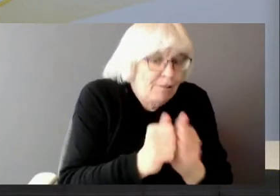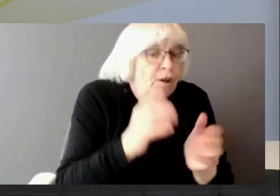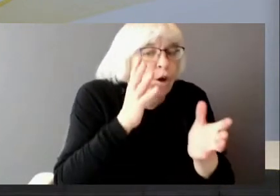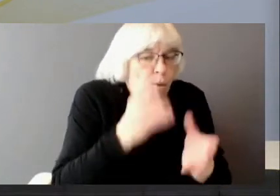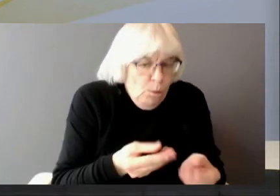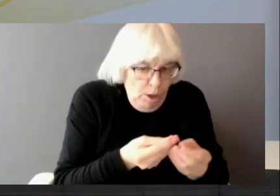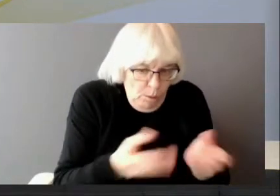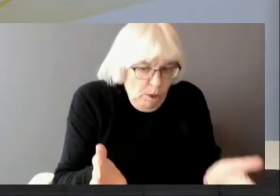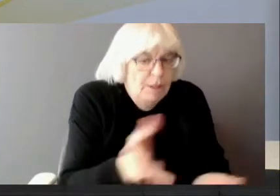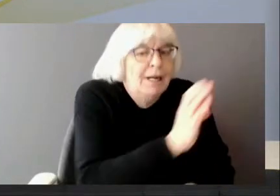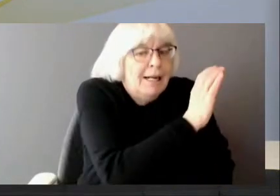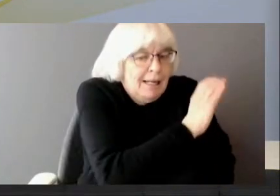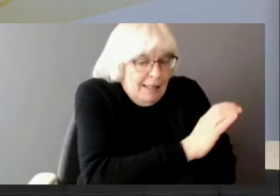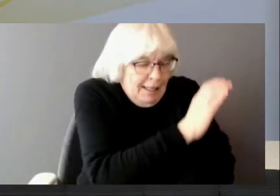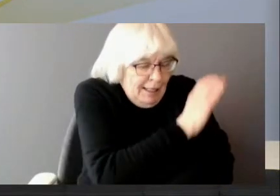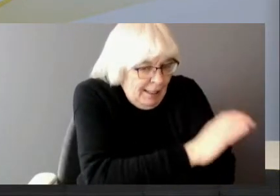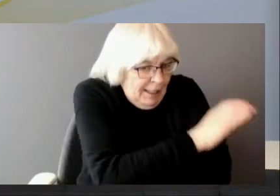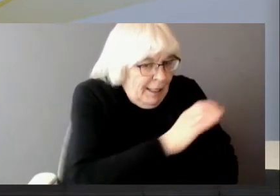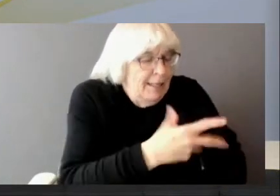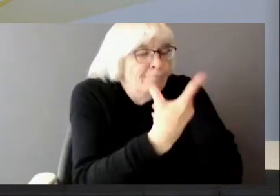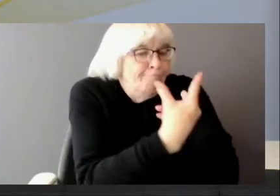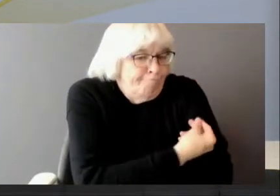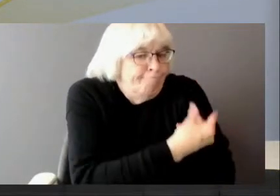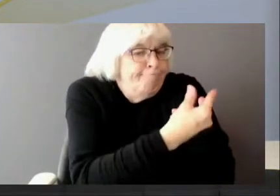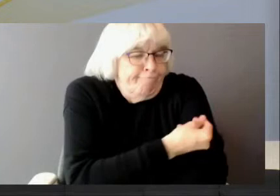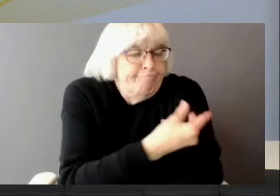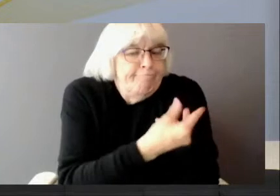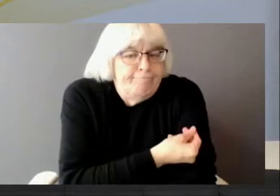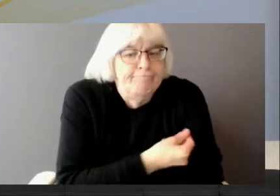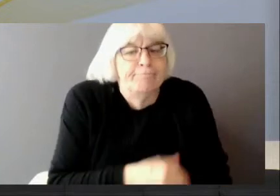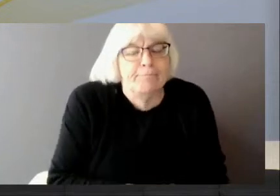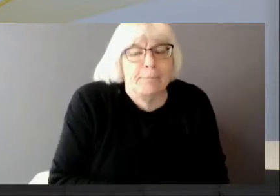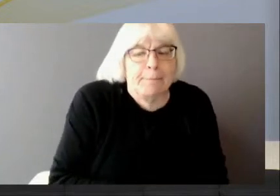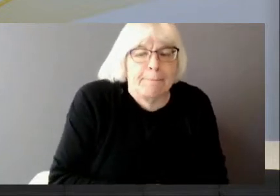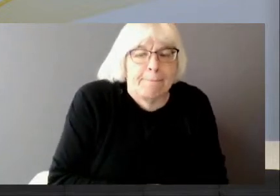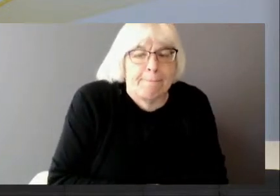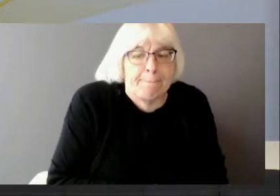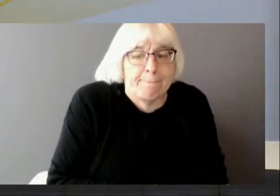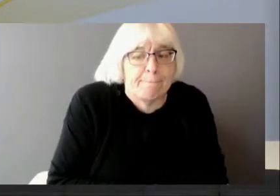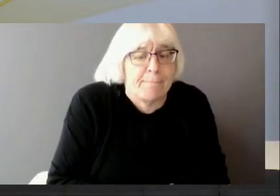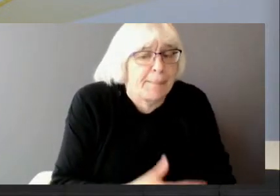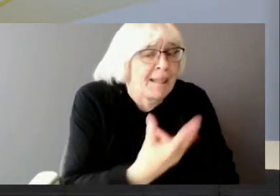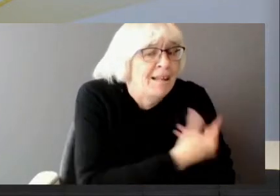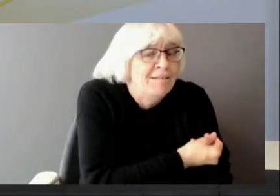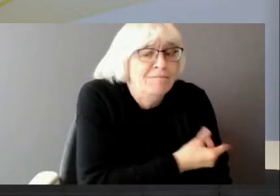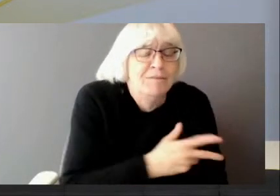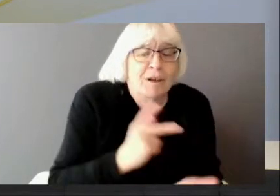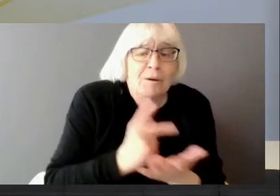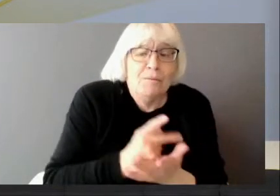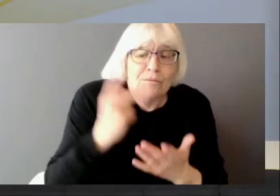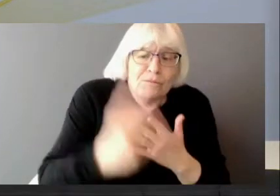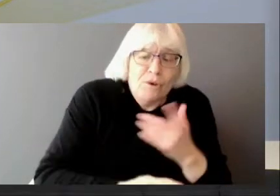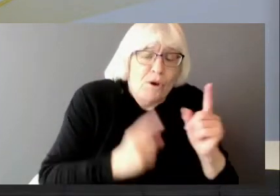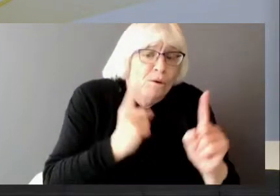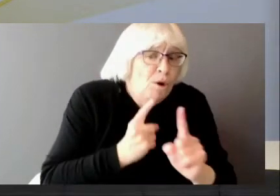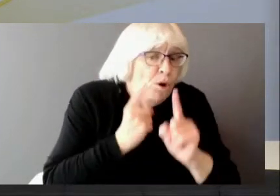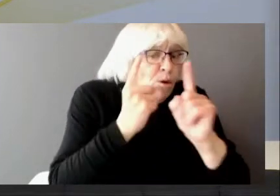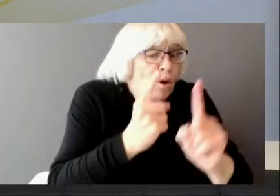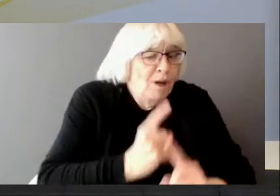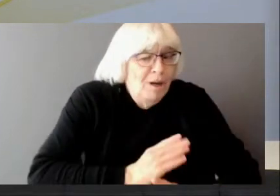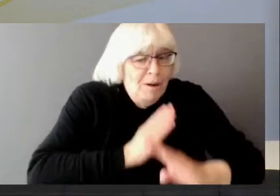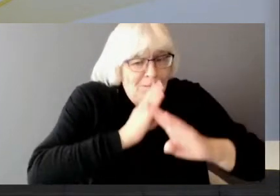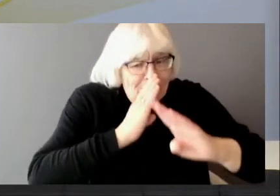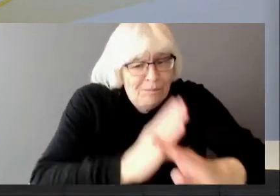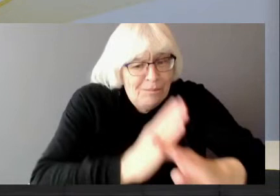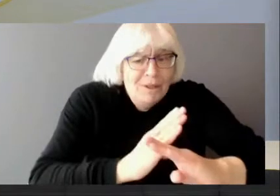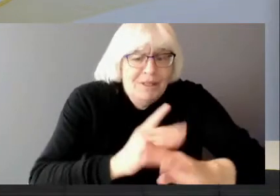The goal of the vaccine program is to protect people from severe disease and hospitalization related to COVID-19. The vaccines may